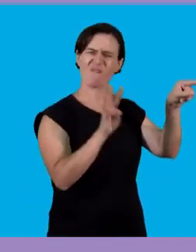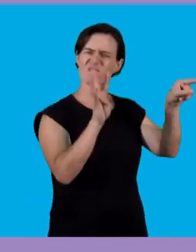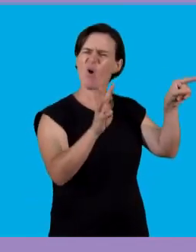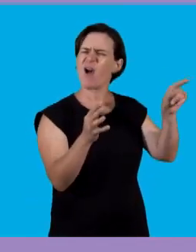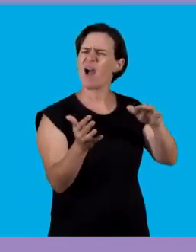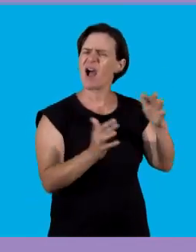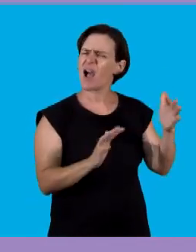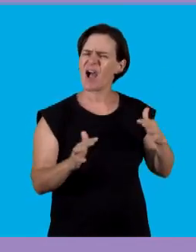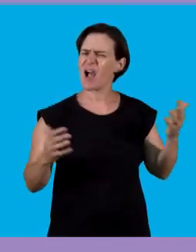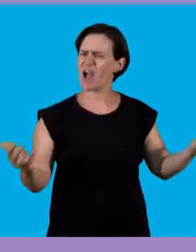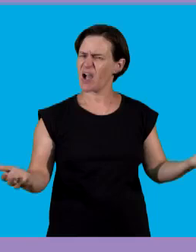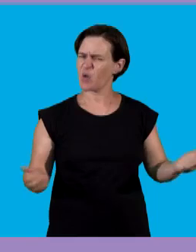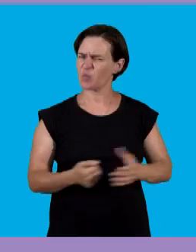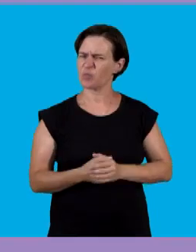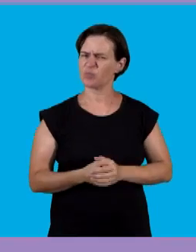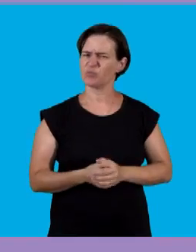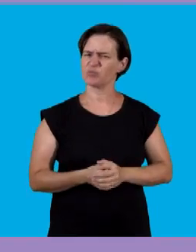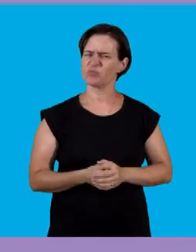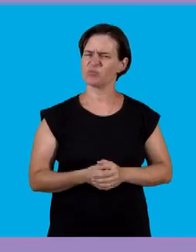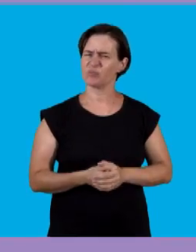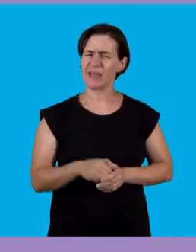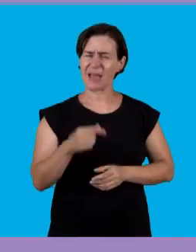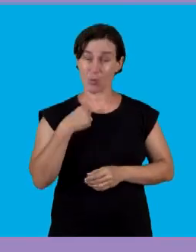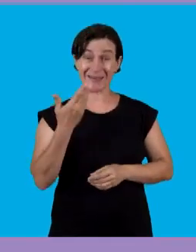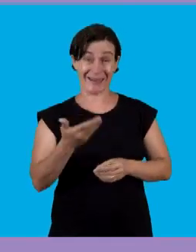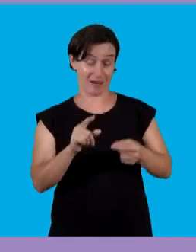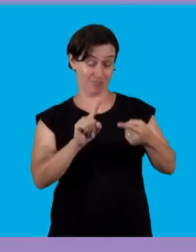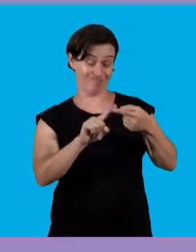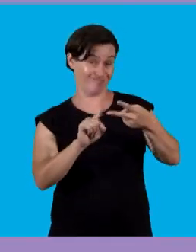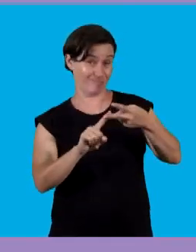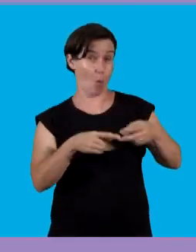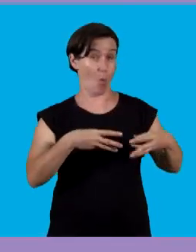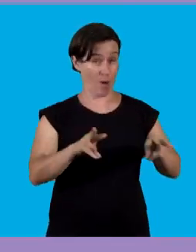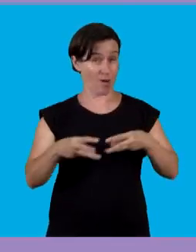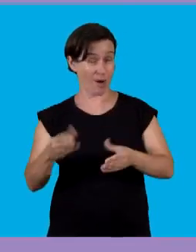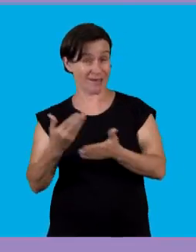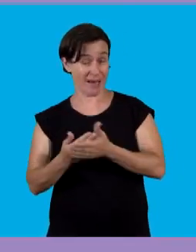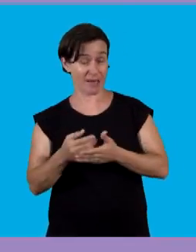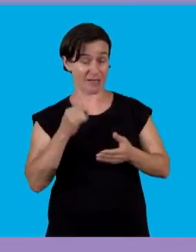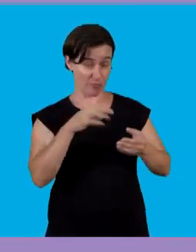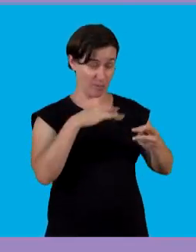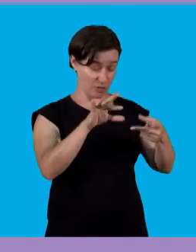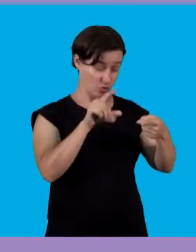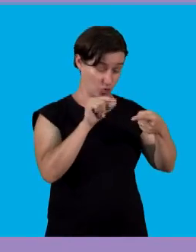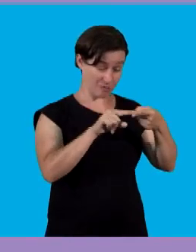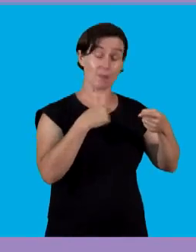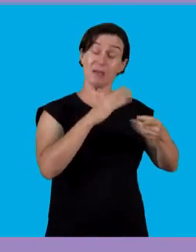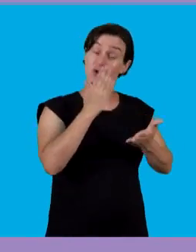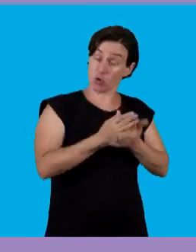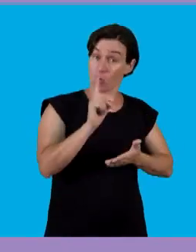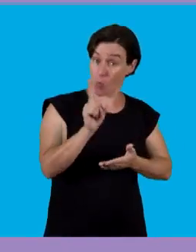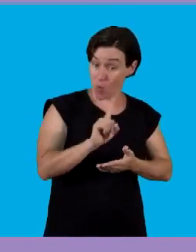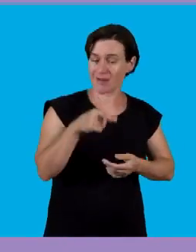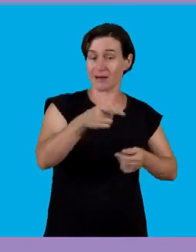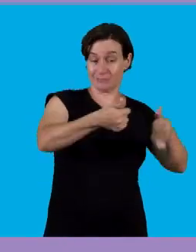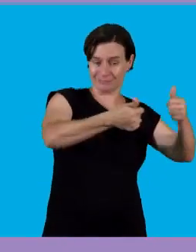Now, there are 2 options here, but remember, the option that we choose has to work for all of the input values. So we can